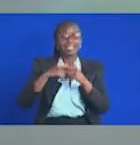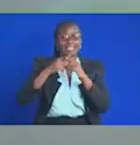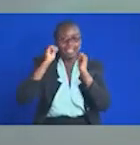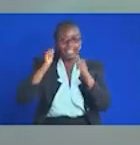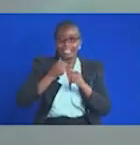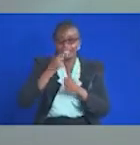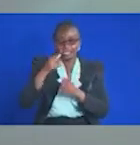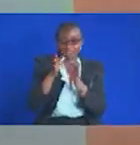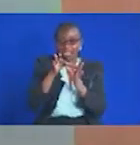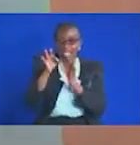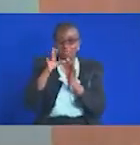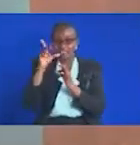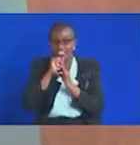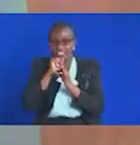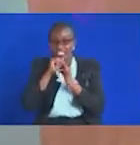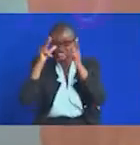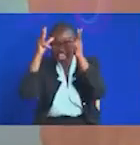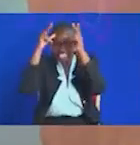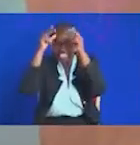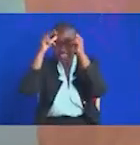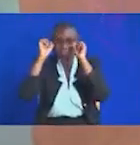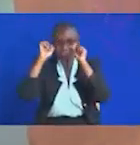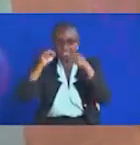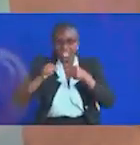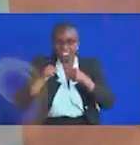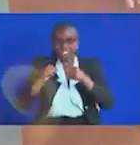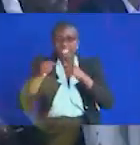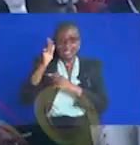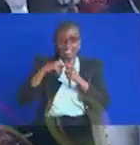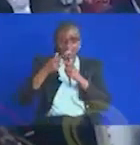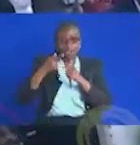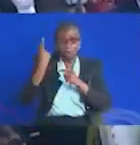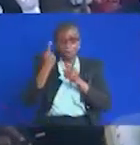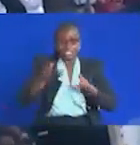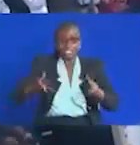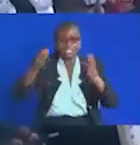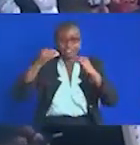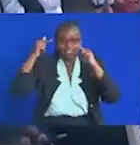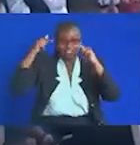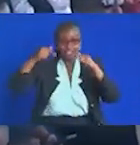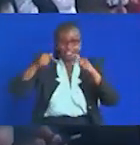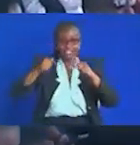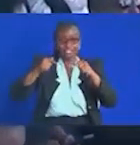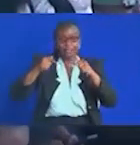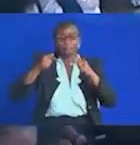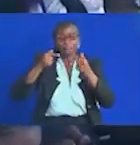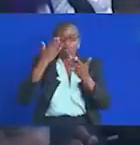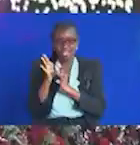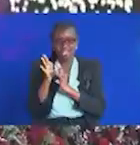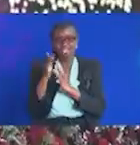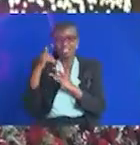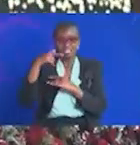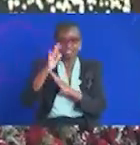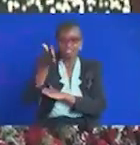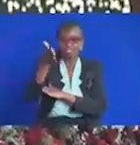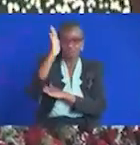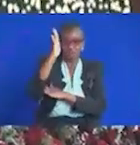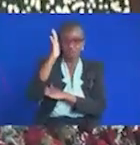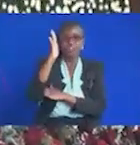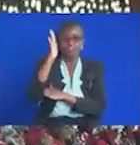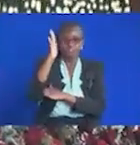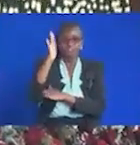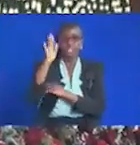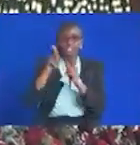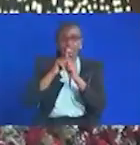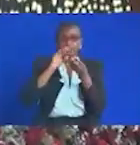you, you are going, can appear as an angel of light. It's liberty, and that we do not go incarnate. And